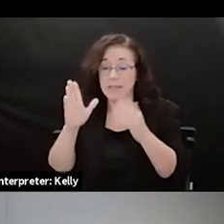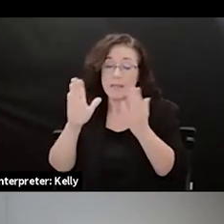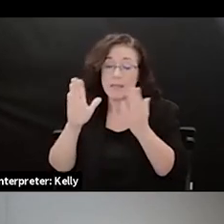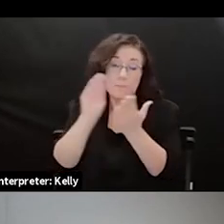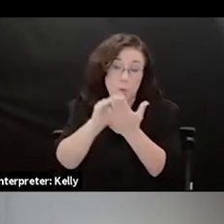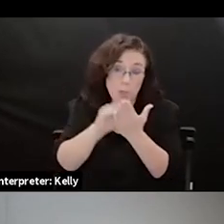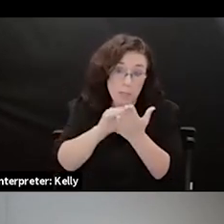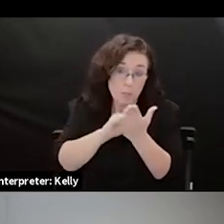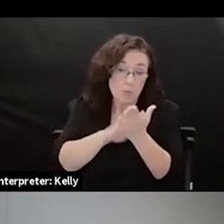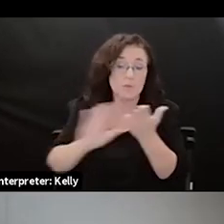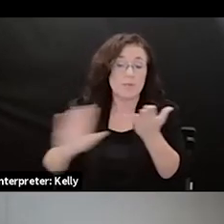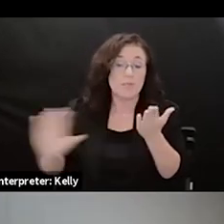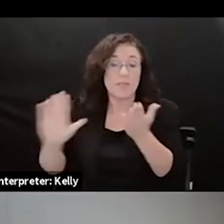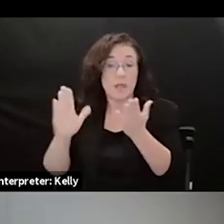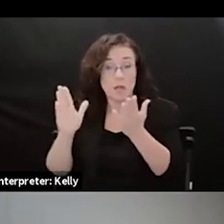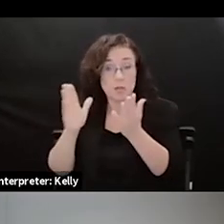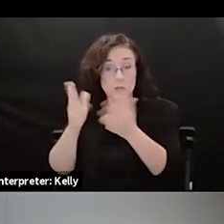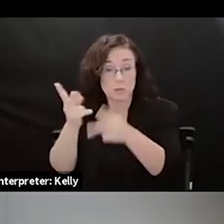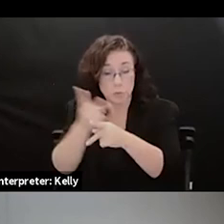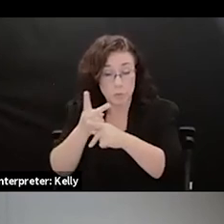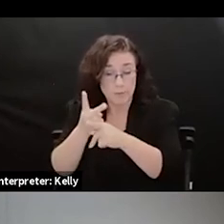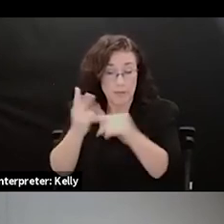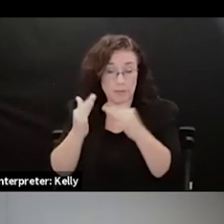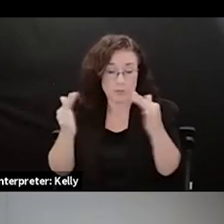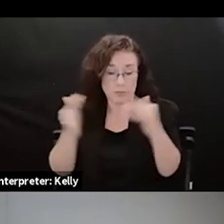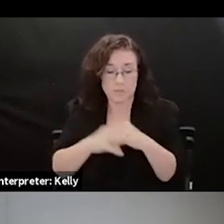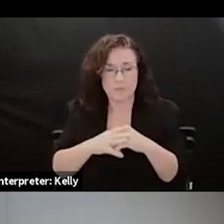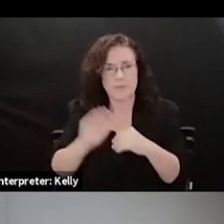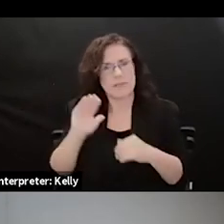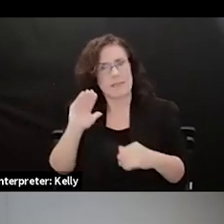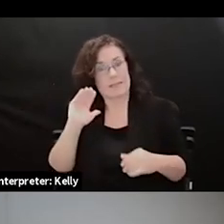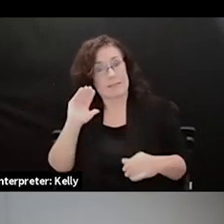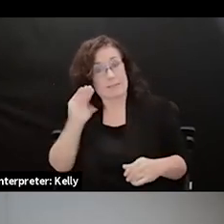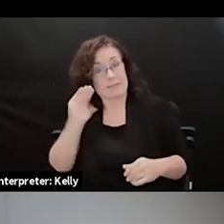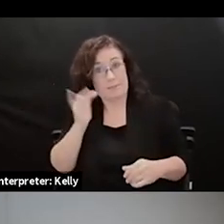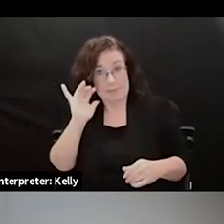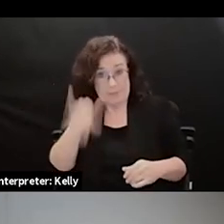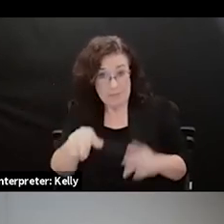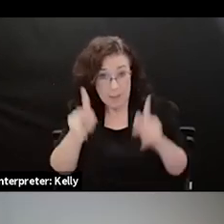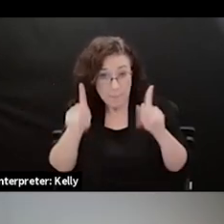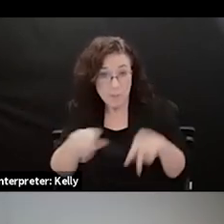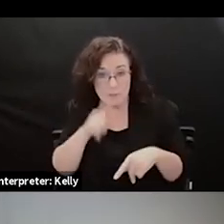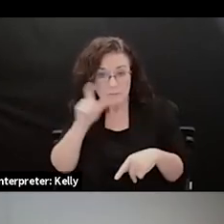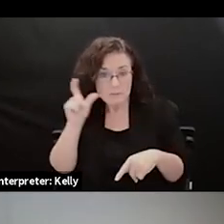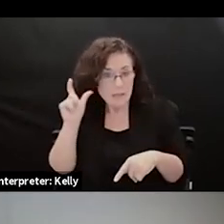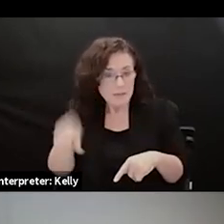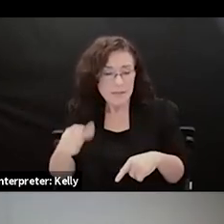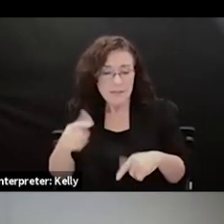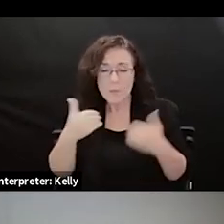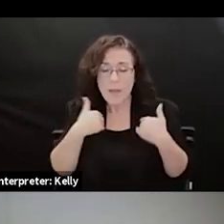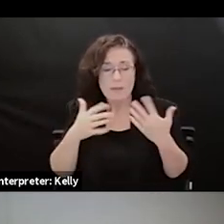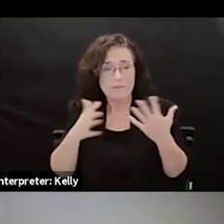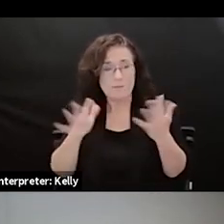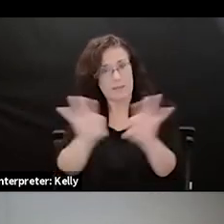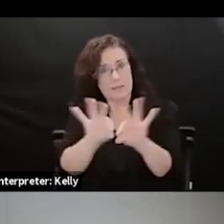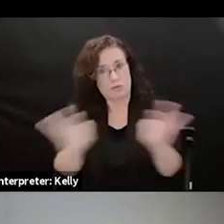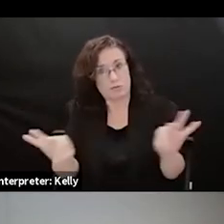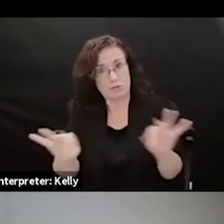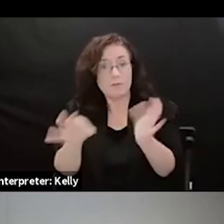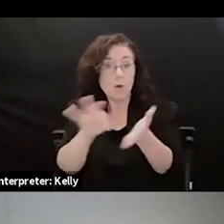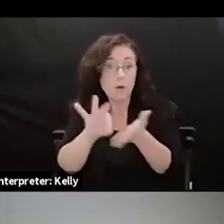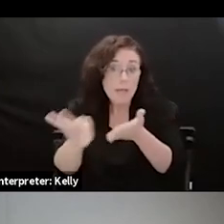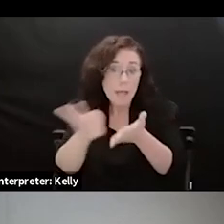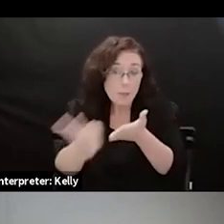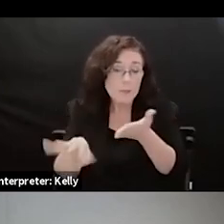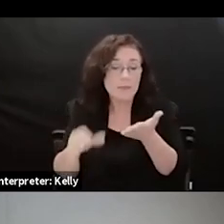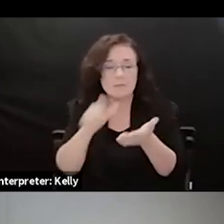don't particularly see that this person needs to have an accounting degree or a cpa but they need